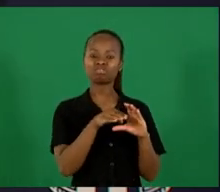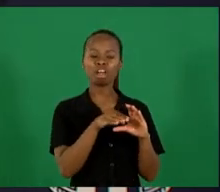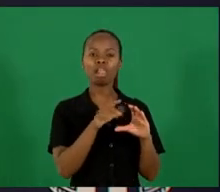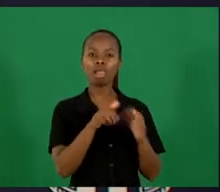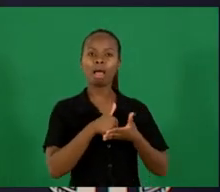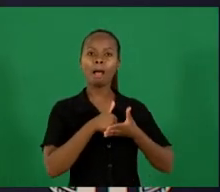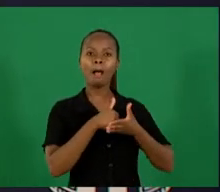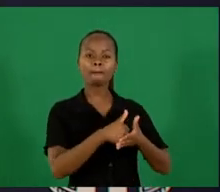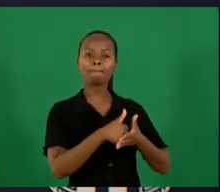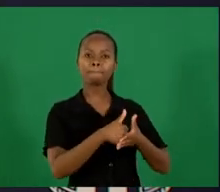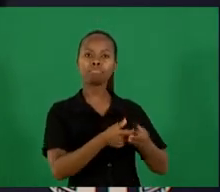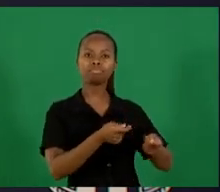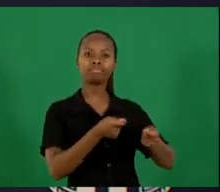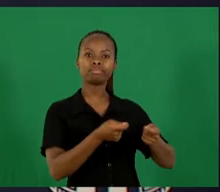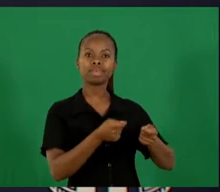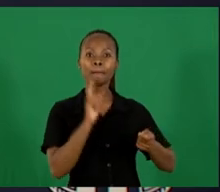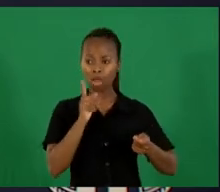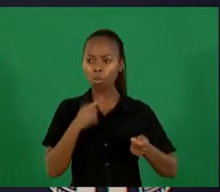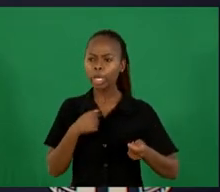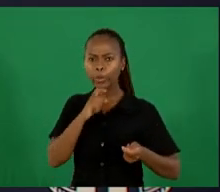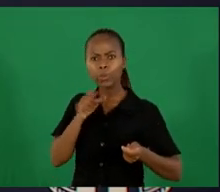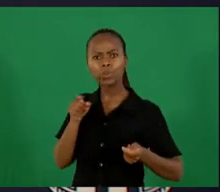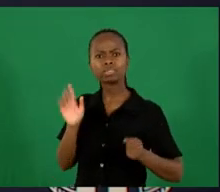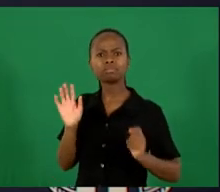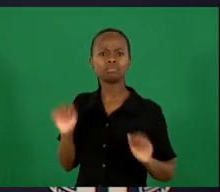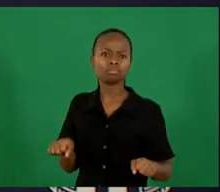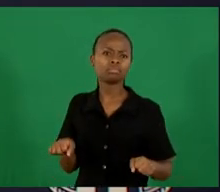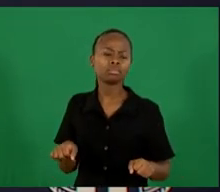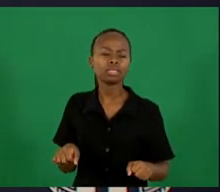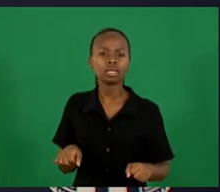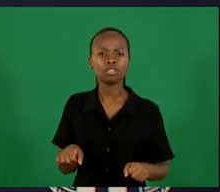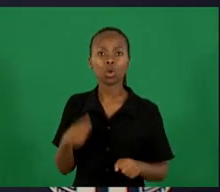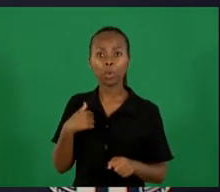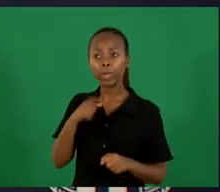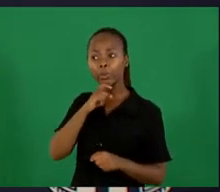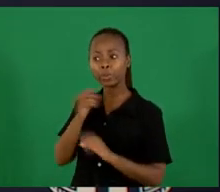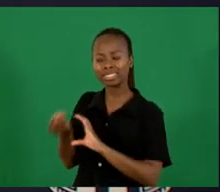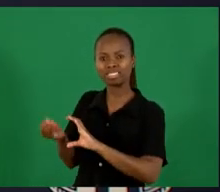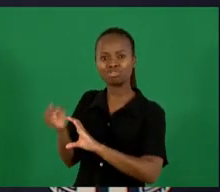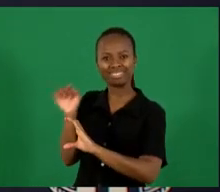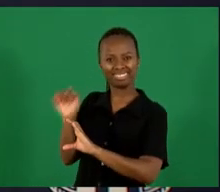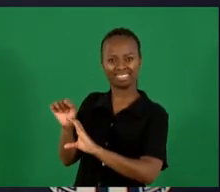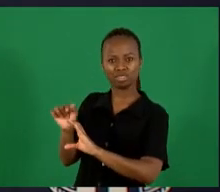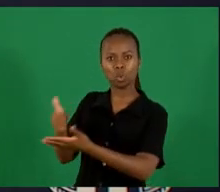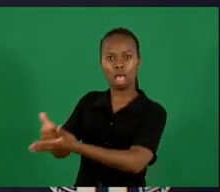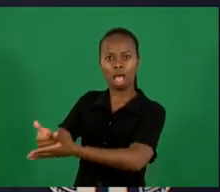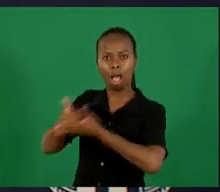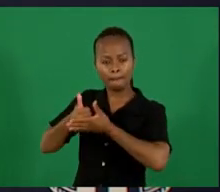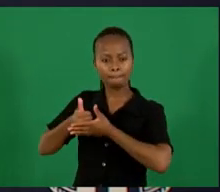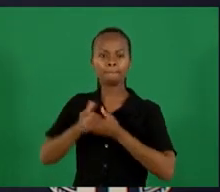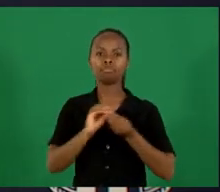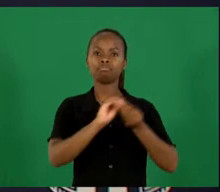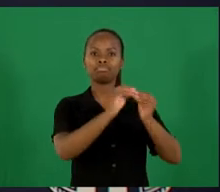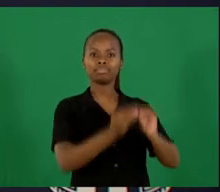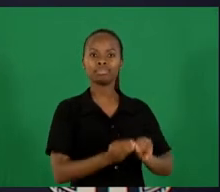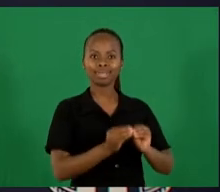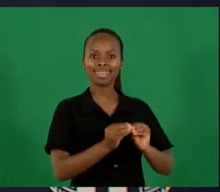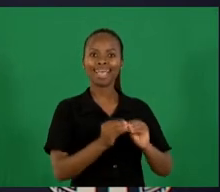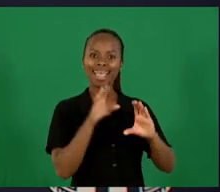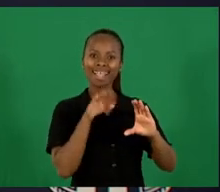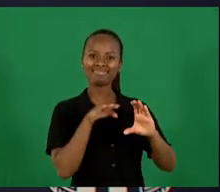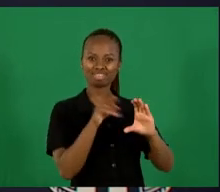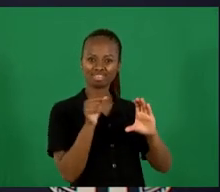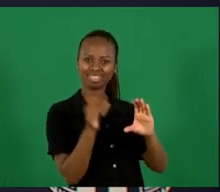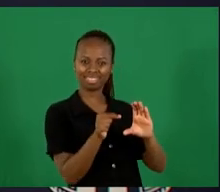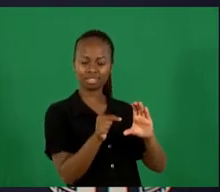it is the most important and most effective tool that we have to deal with inflation. And say